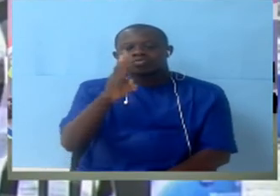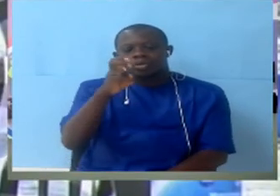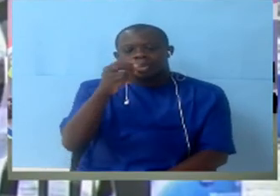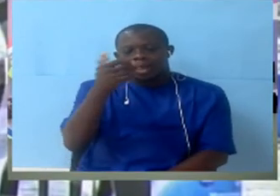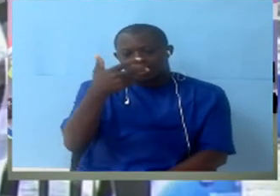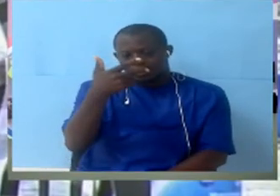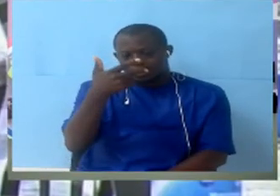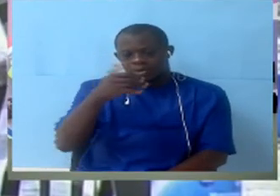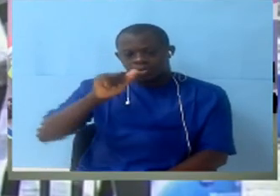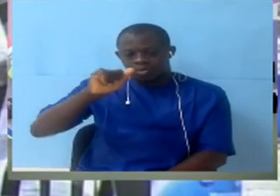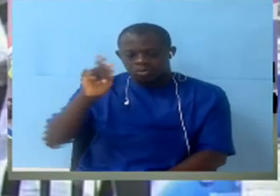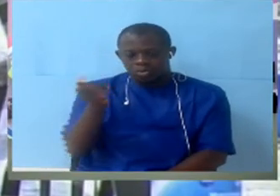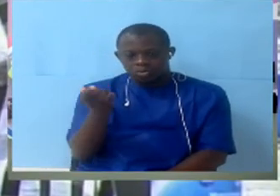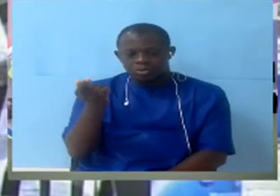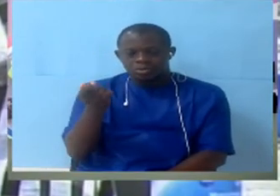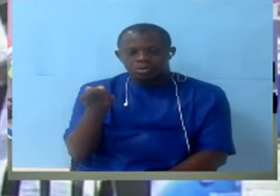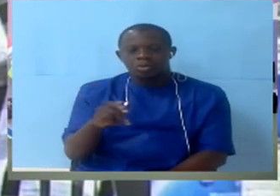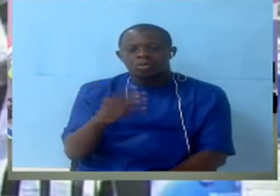August